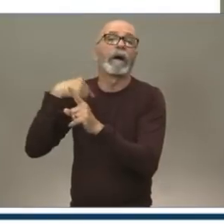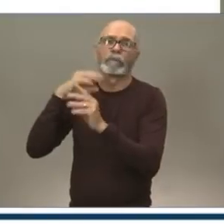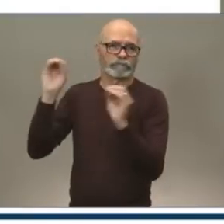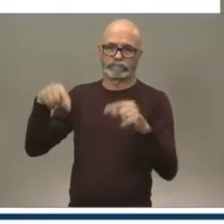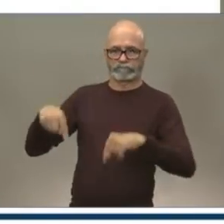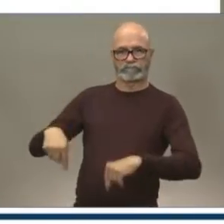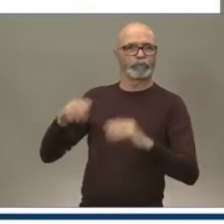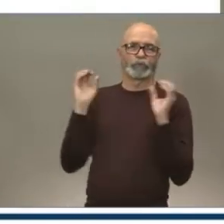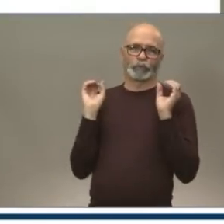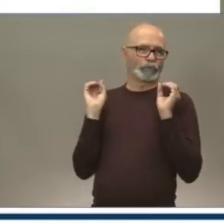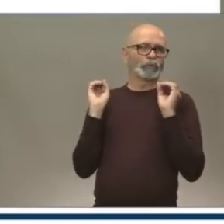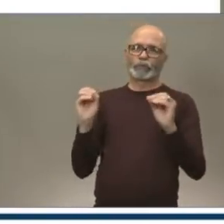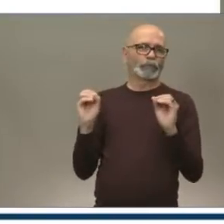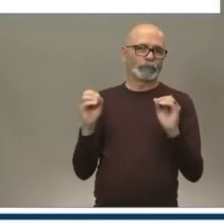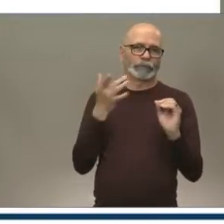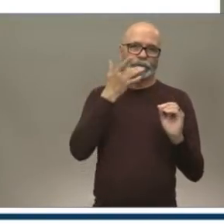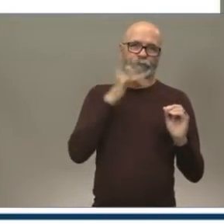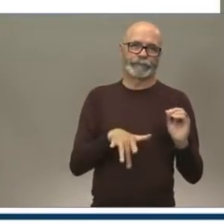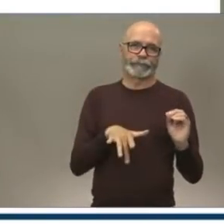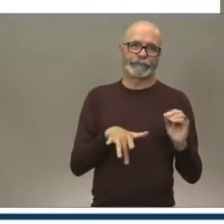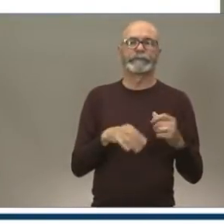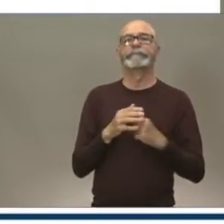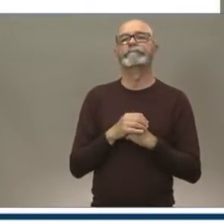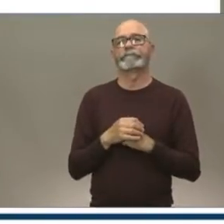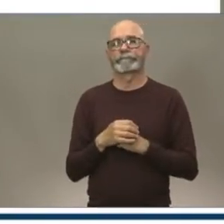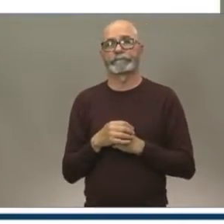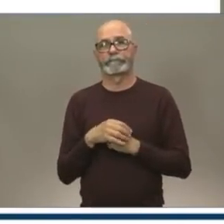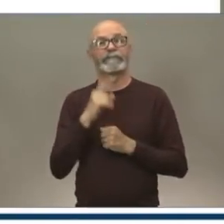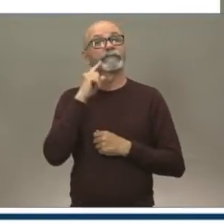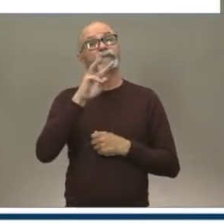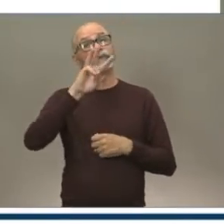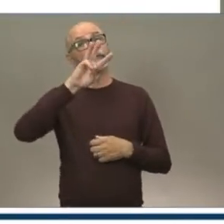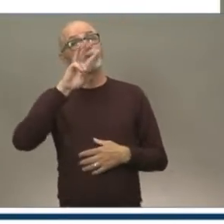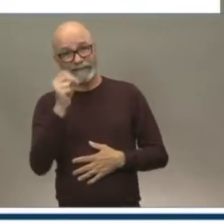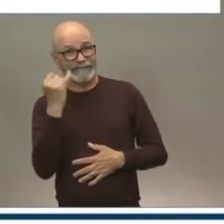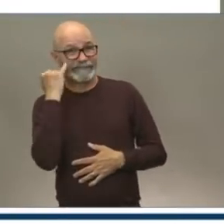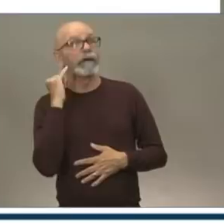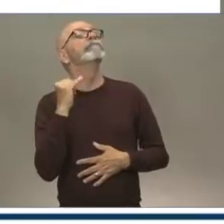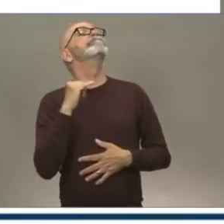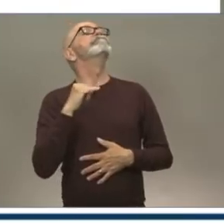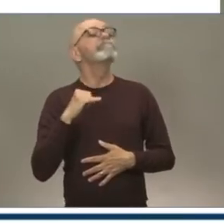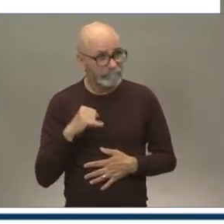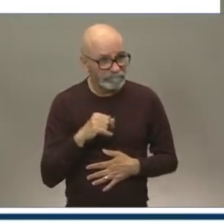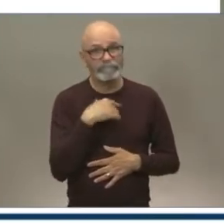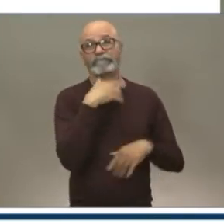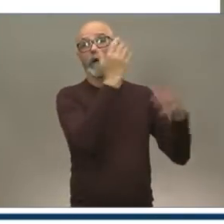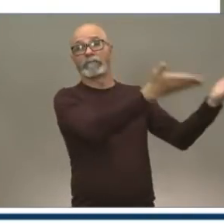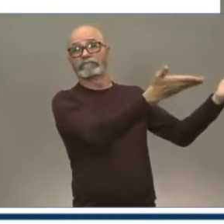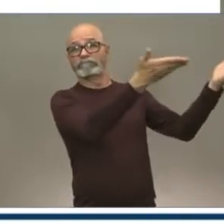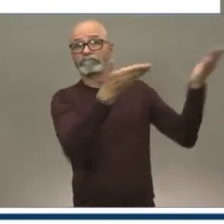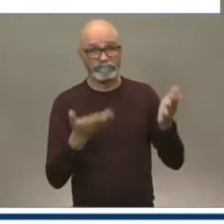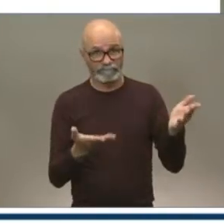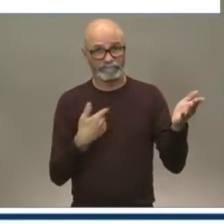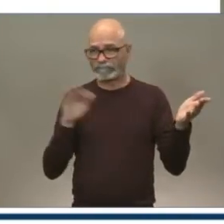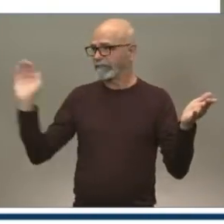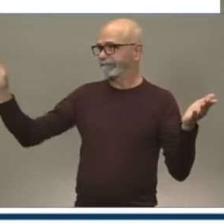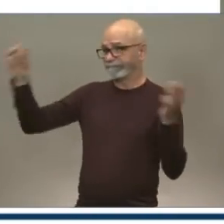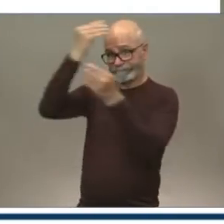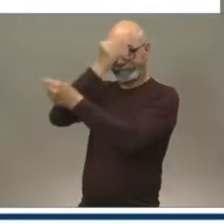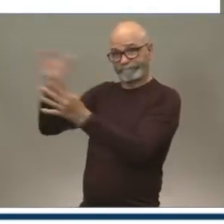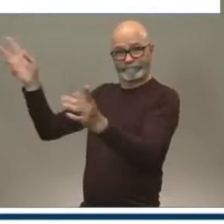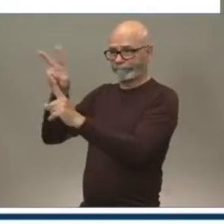federal government, we will continue to release appointments only when shipments are confirmed. It's important to us, and we believe